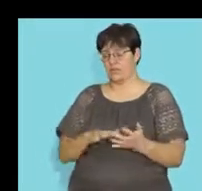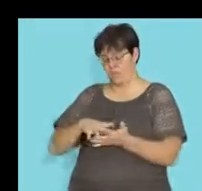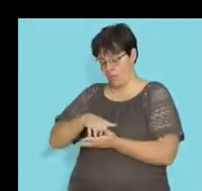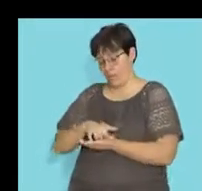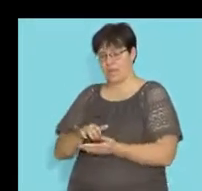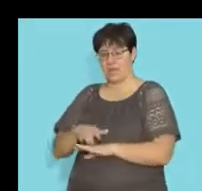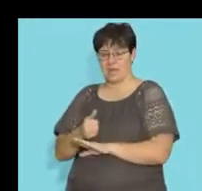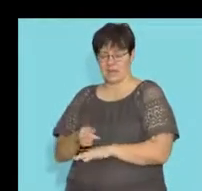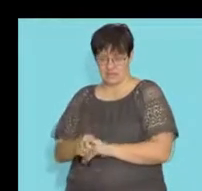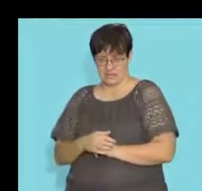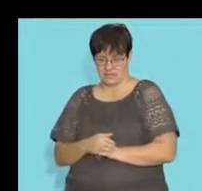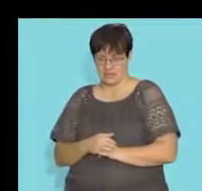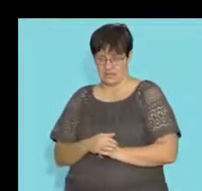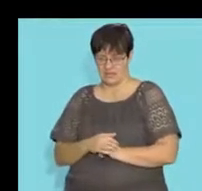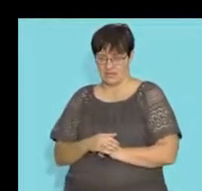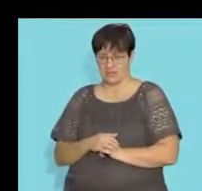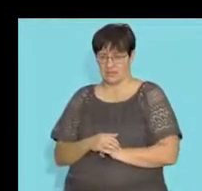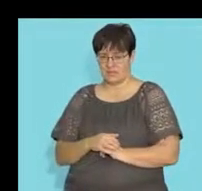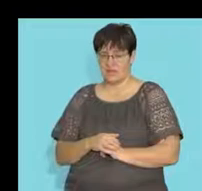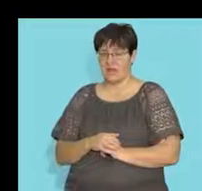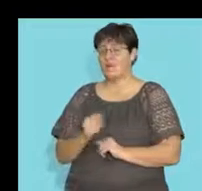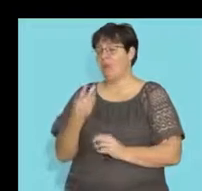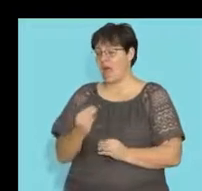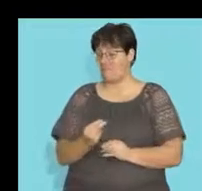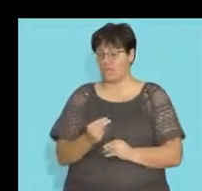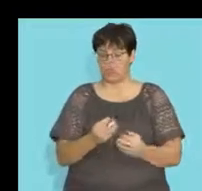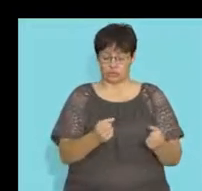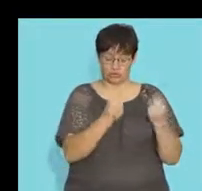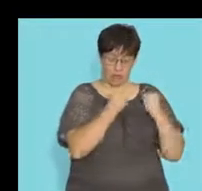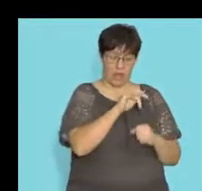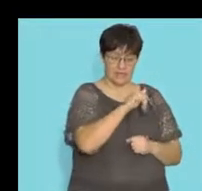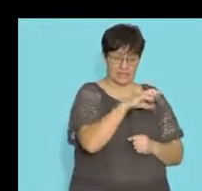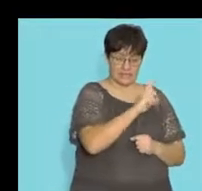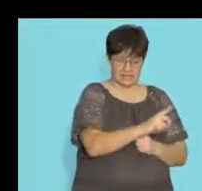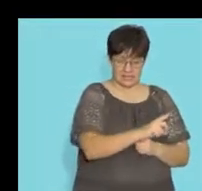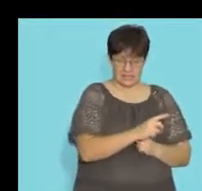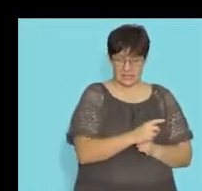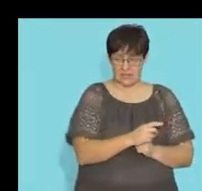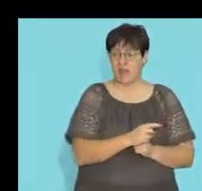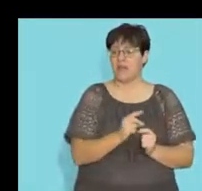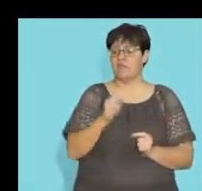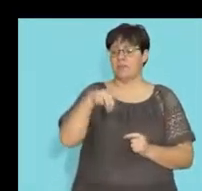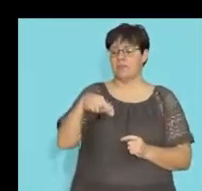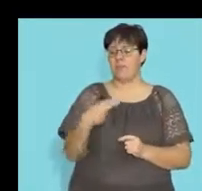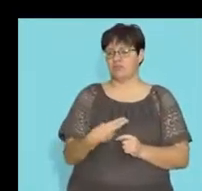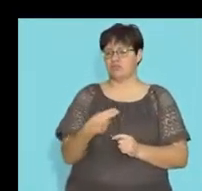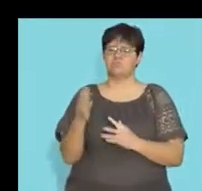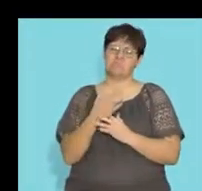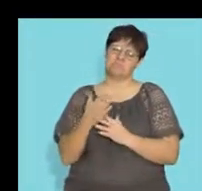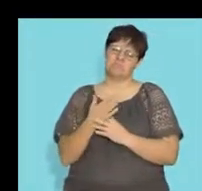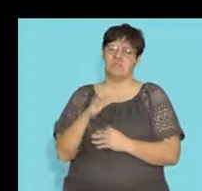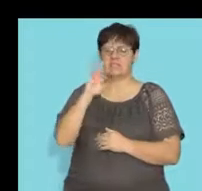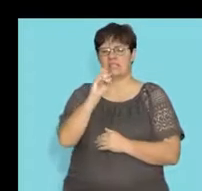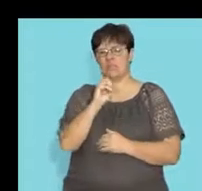a weak base. Then if we have a strong acid, we have an acid with a pH